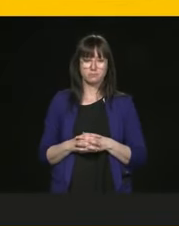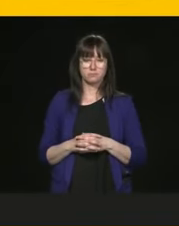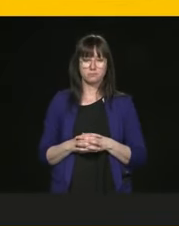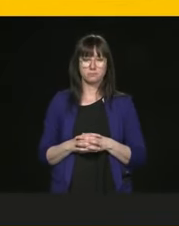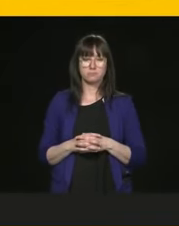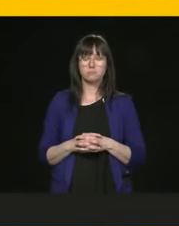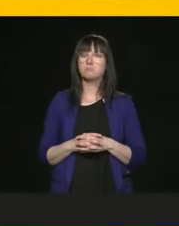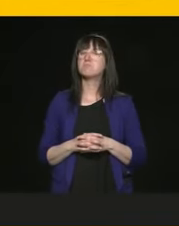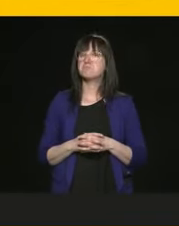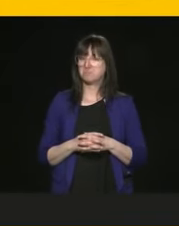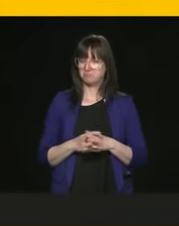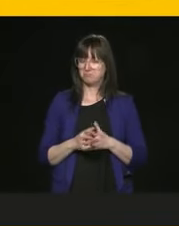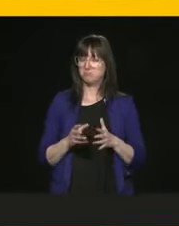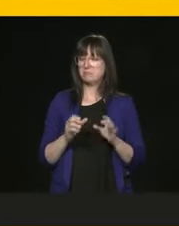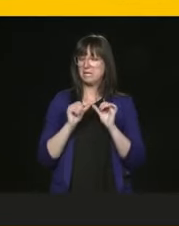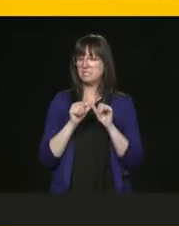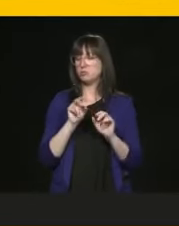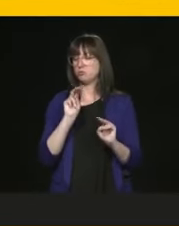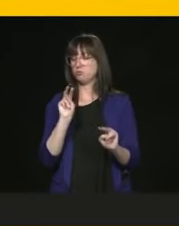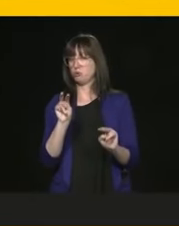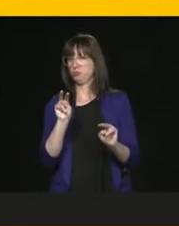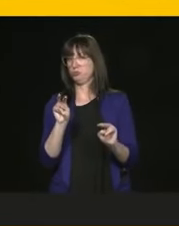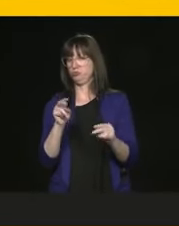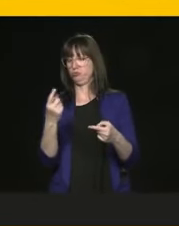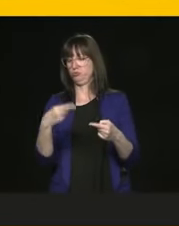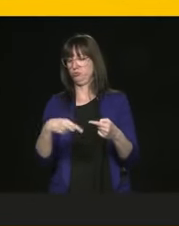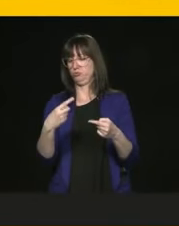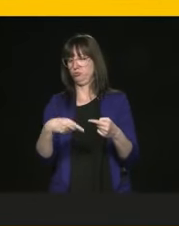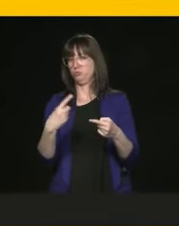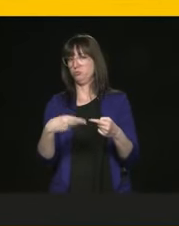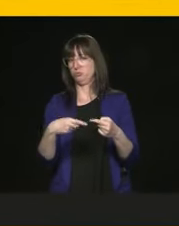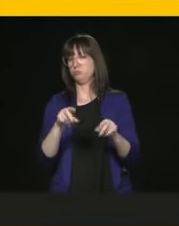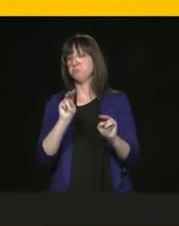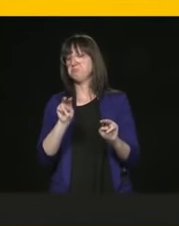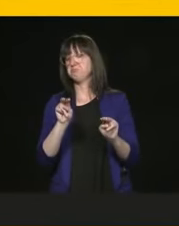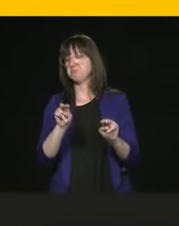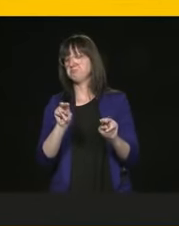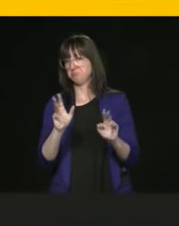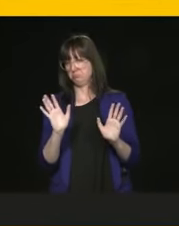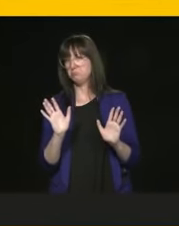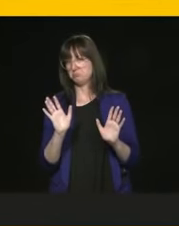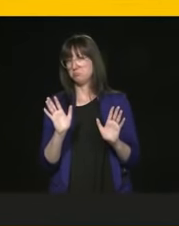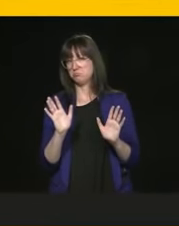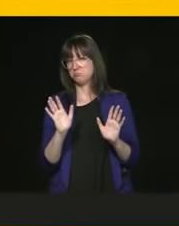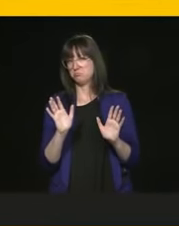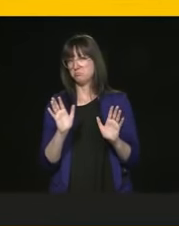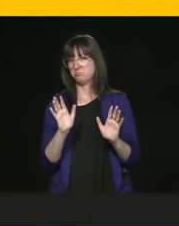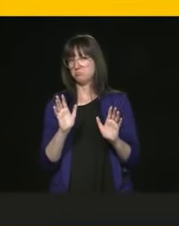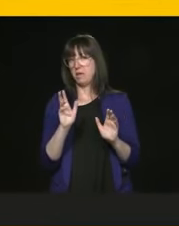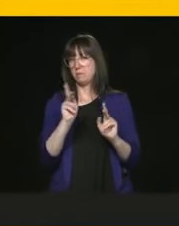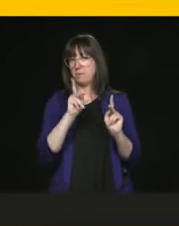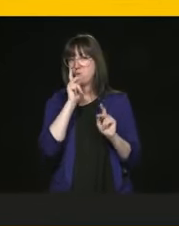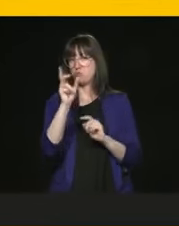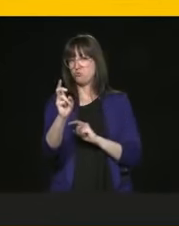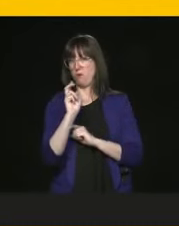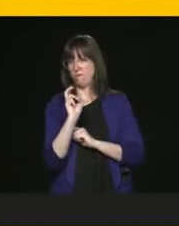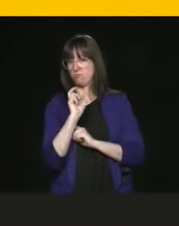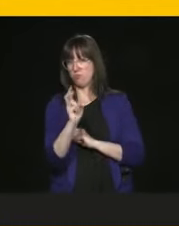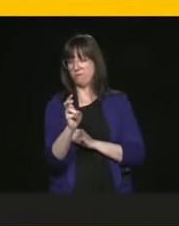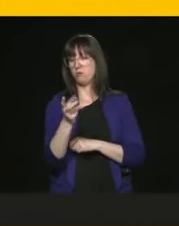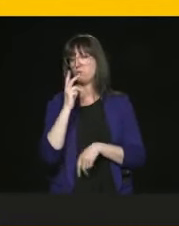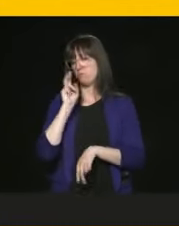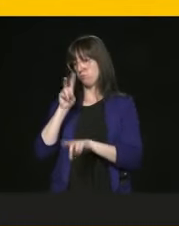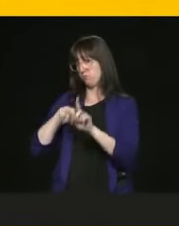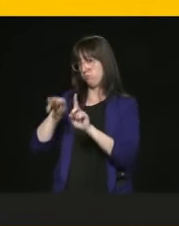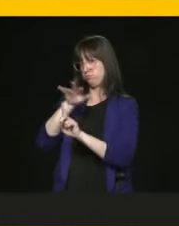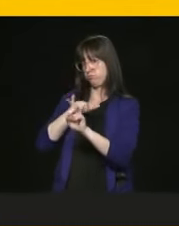borders and travelers coming from abroad, and we will continue as well to work with the Americans to ensure